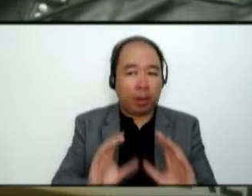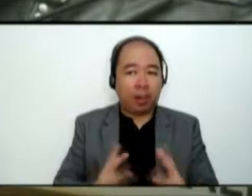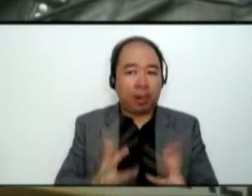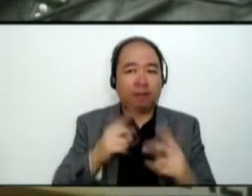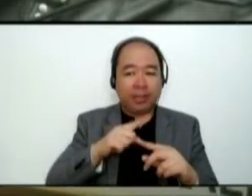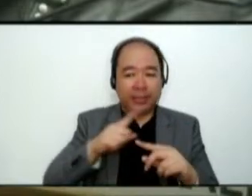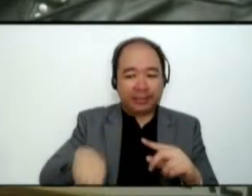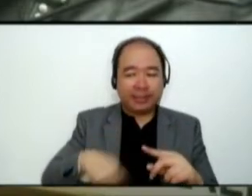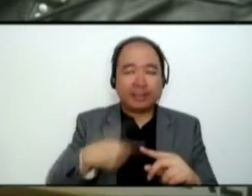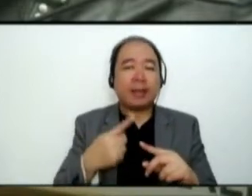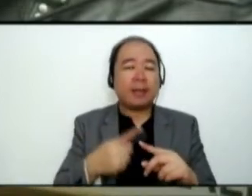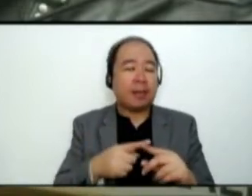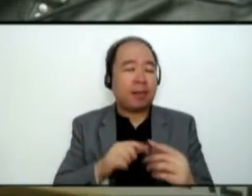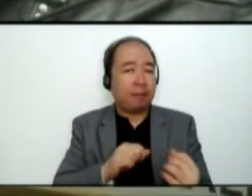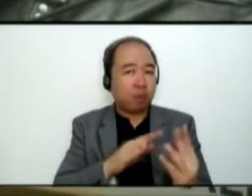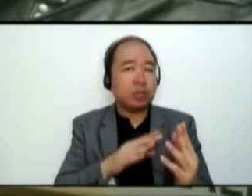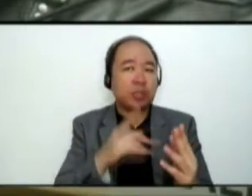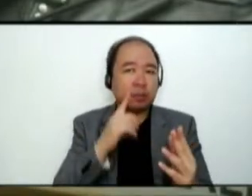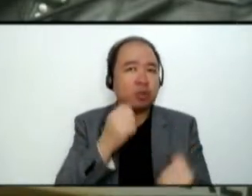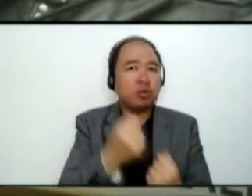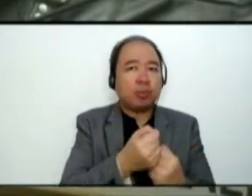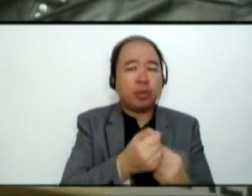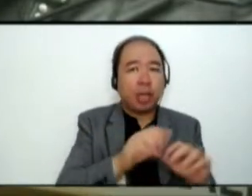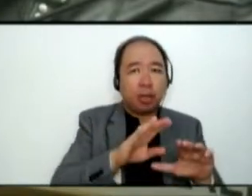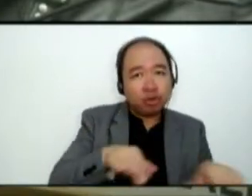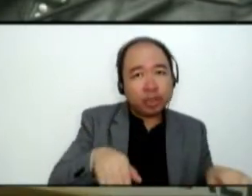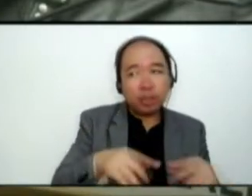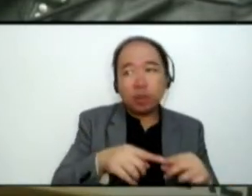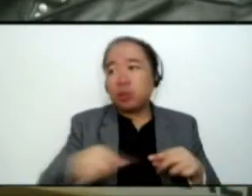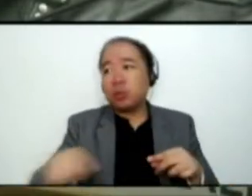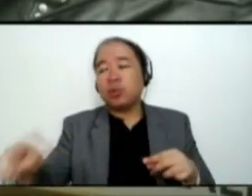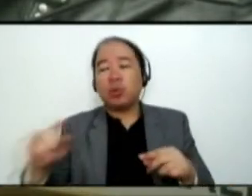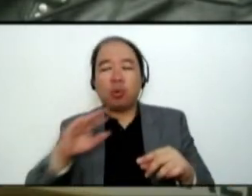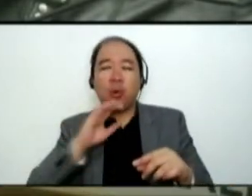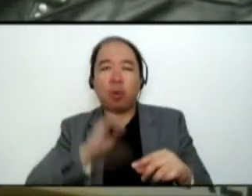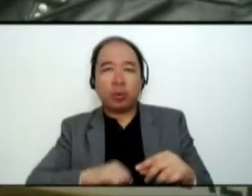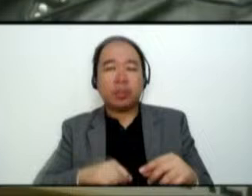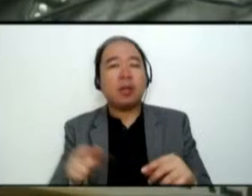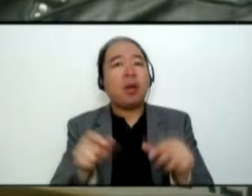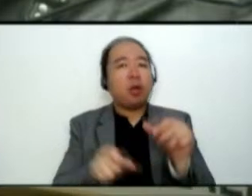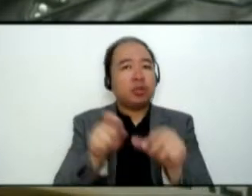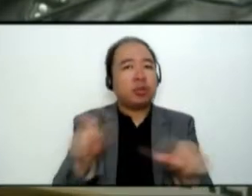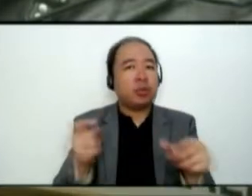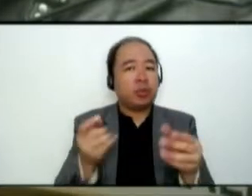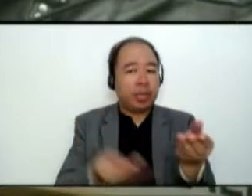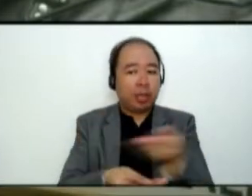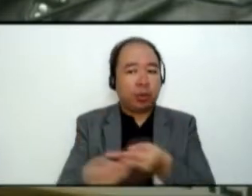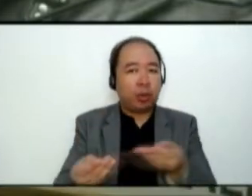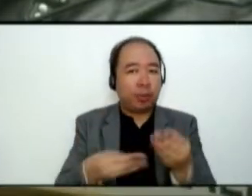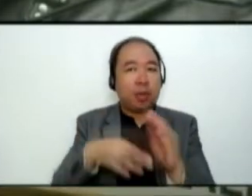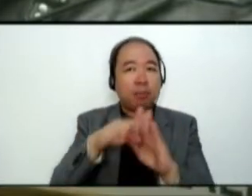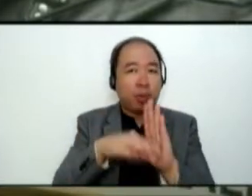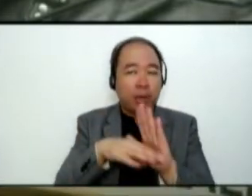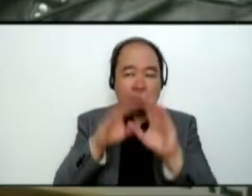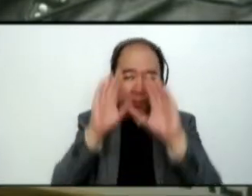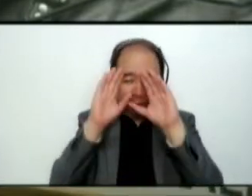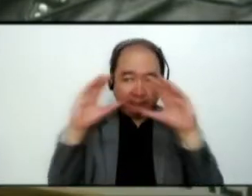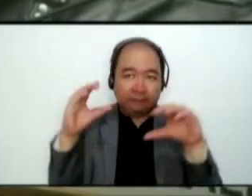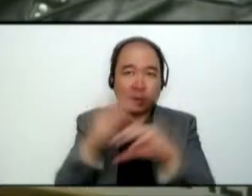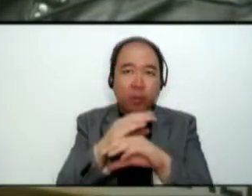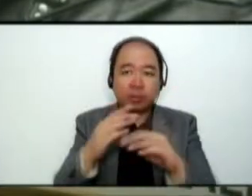at every stage of life. Our socio-economic development programs are broadly aimed at enhancing